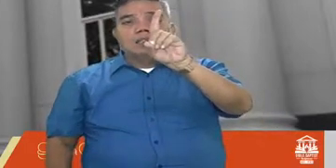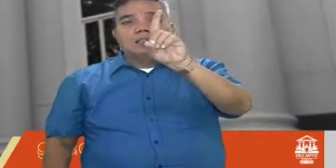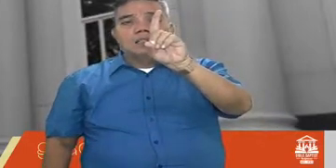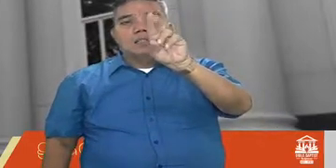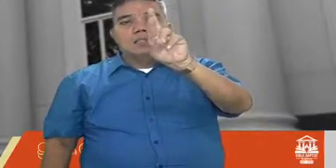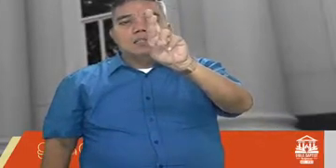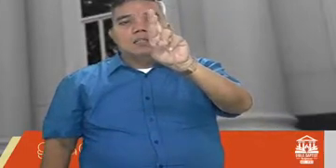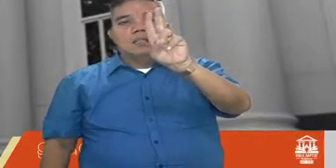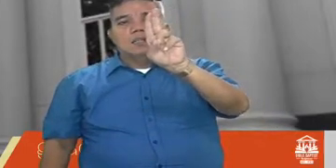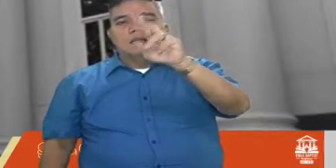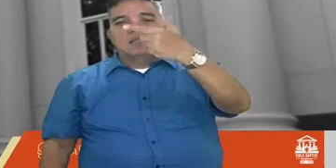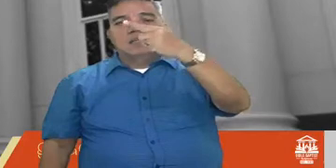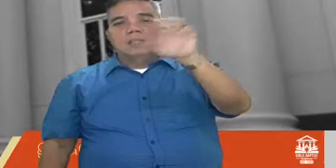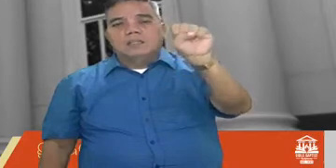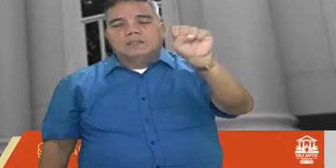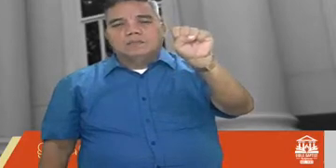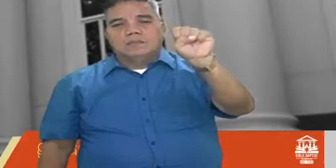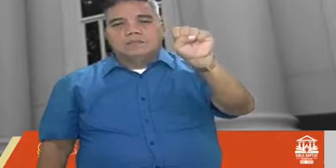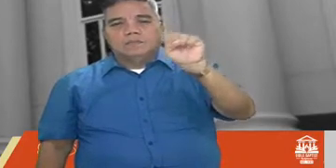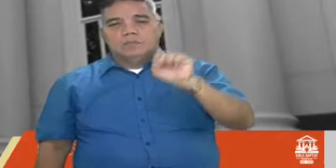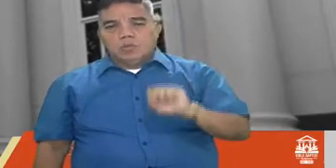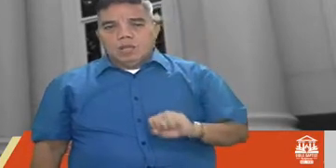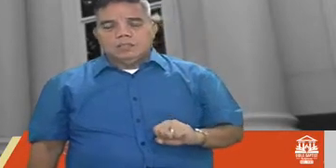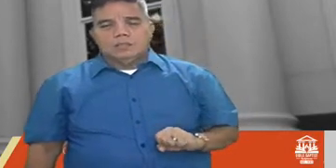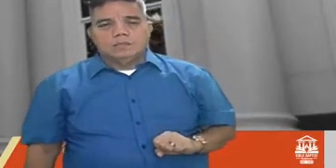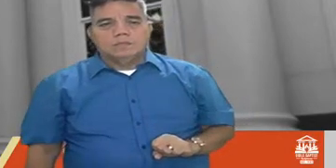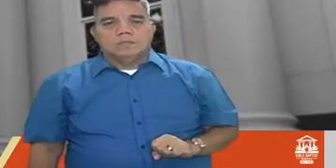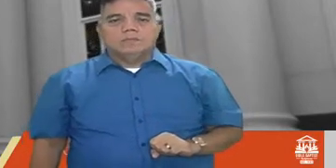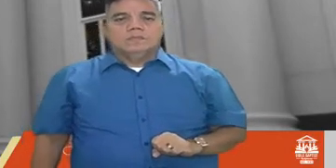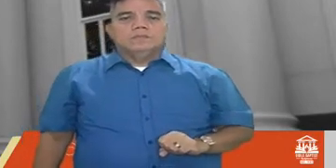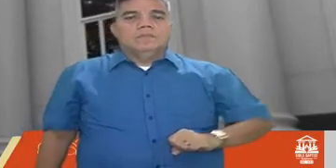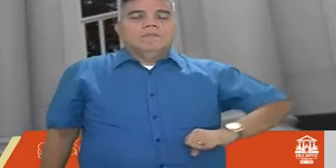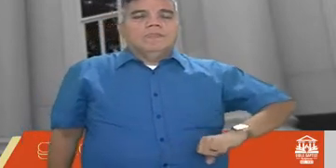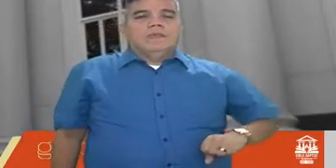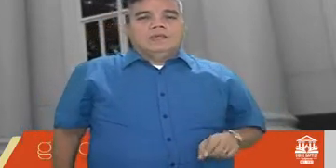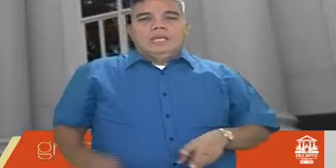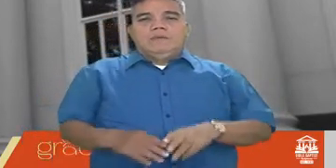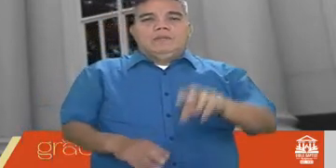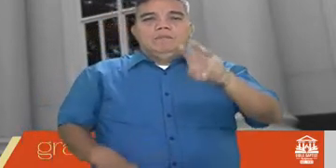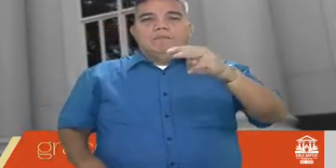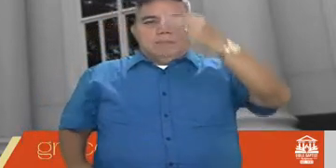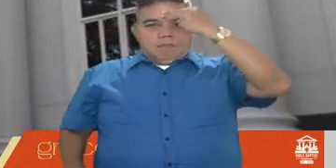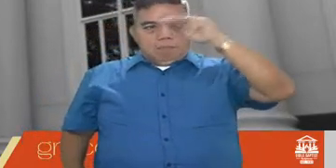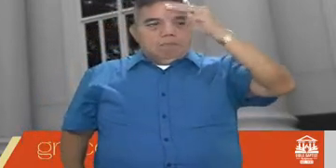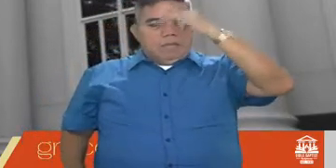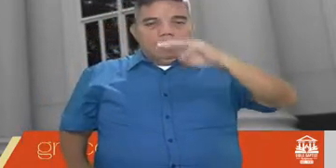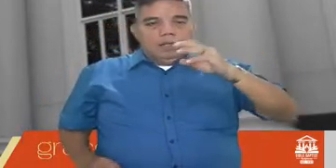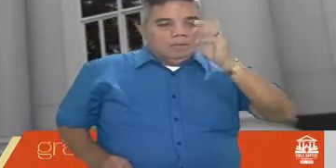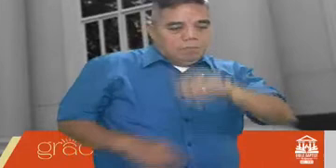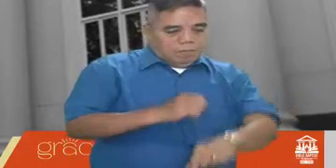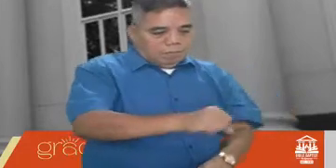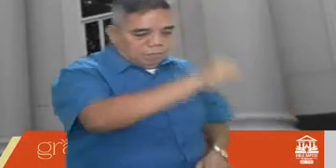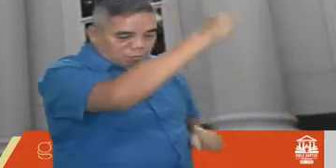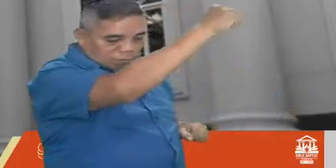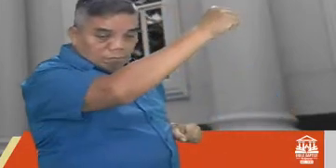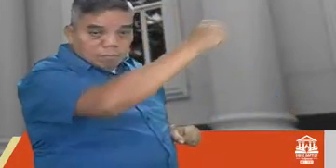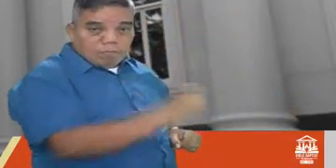Even I learned from the write up, even Michael Jackson wasn't katuog.